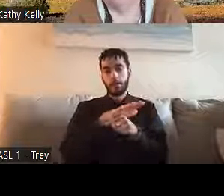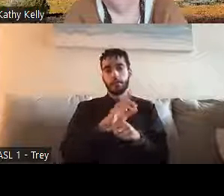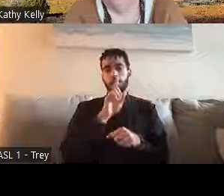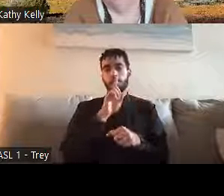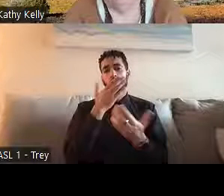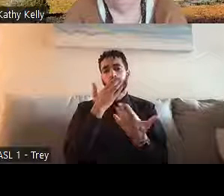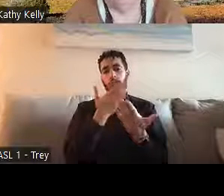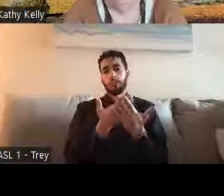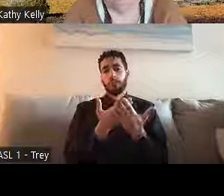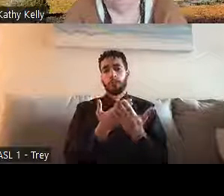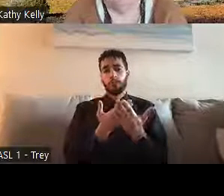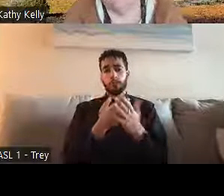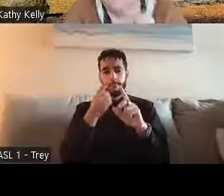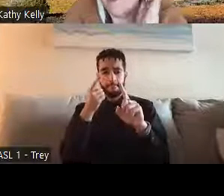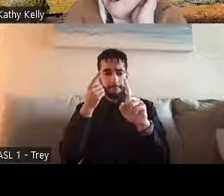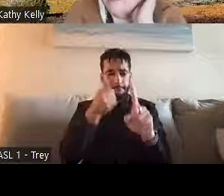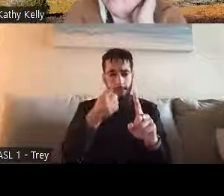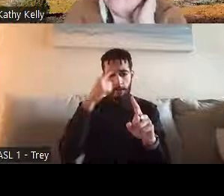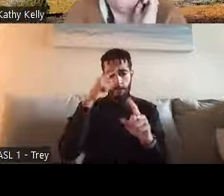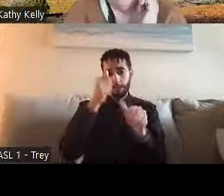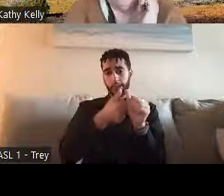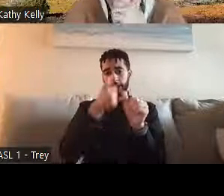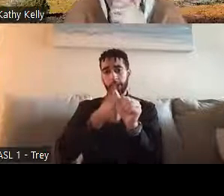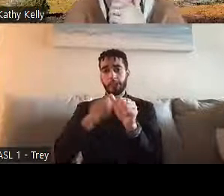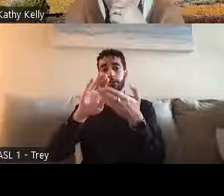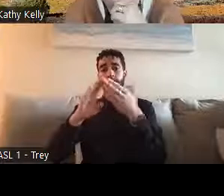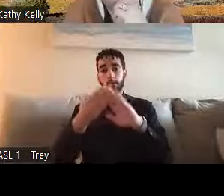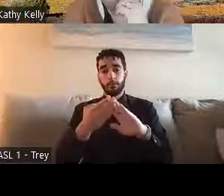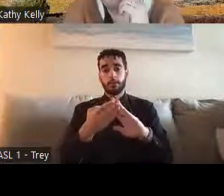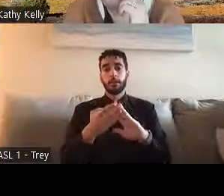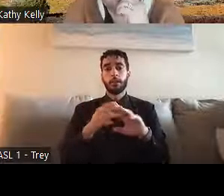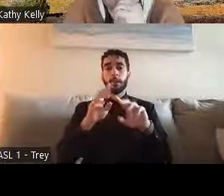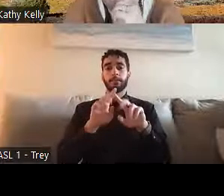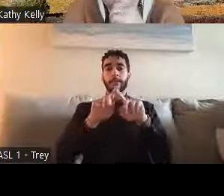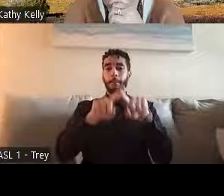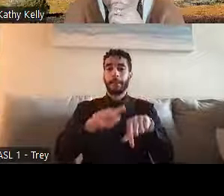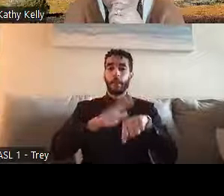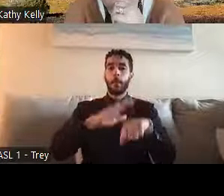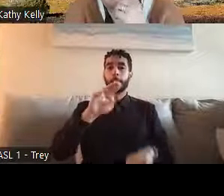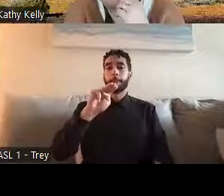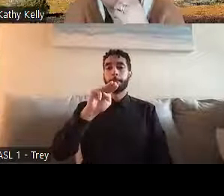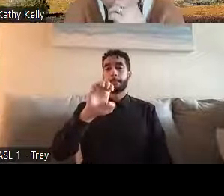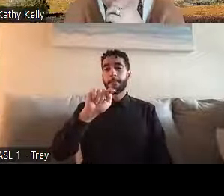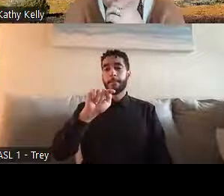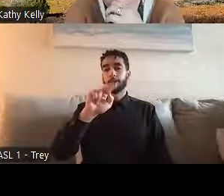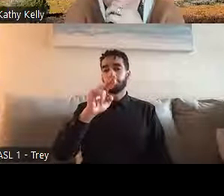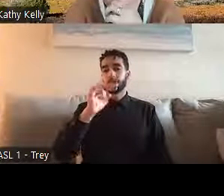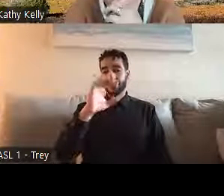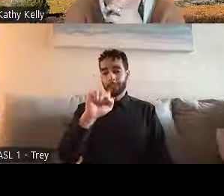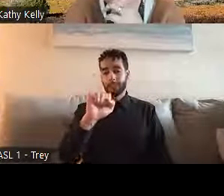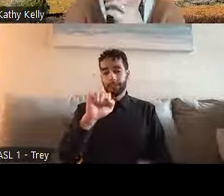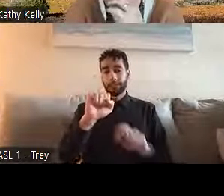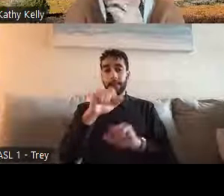targets within communities based on a number of different metrics. Quality assurance is always